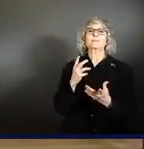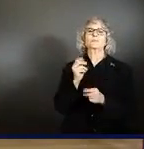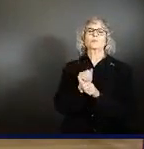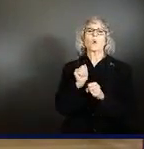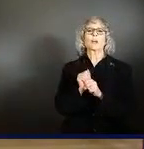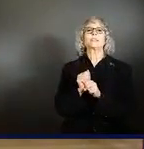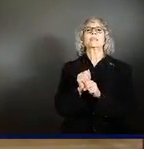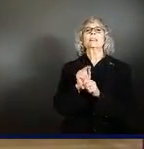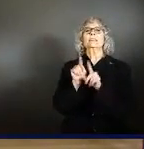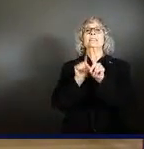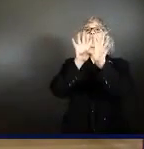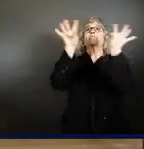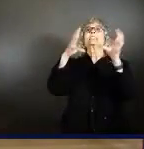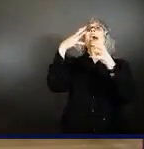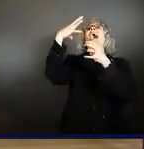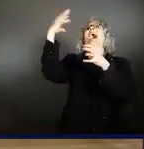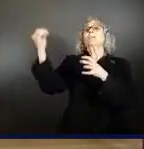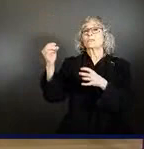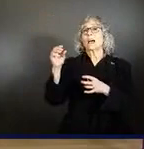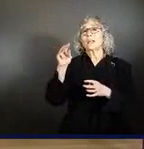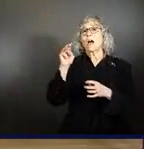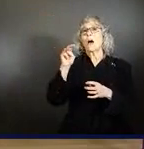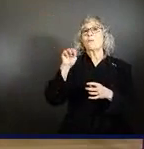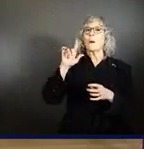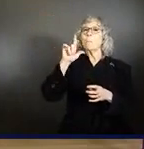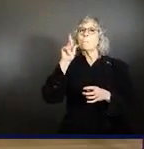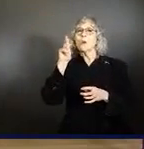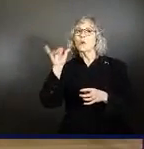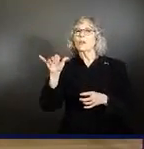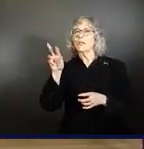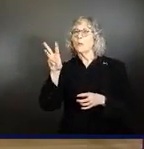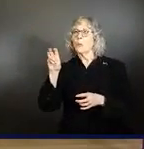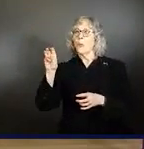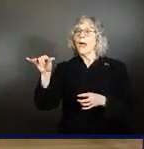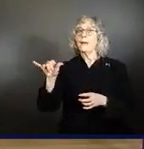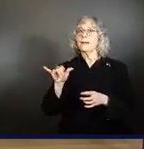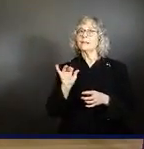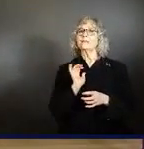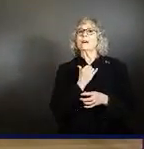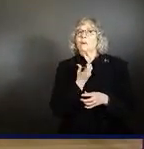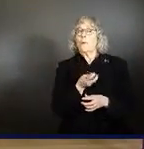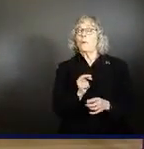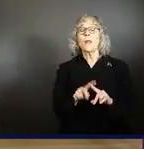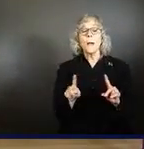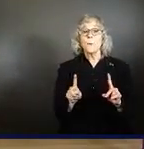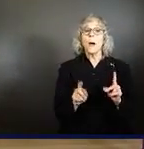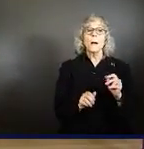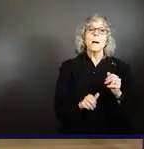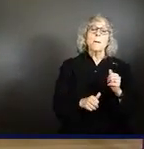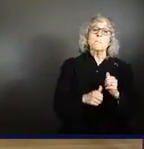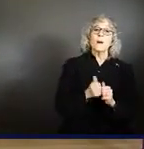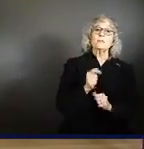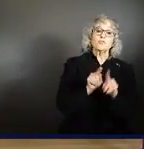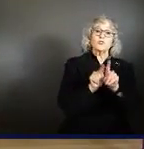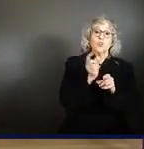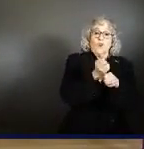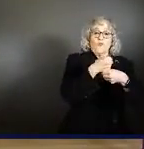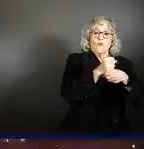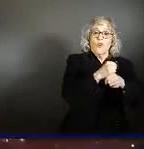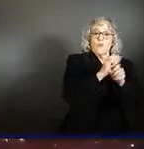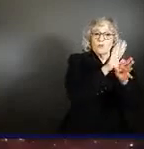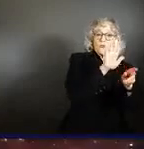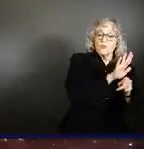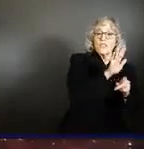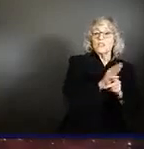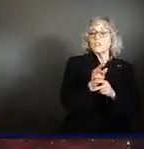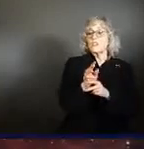Way. Most of the star-forming regions and planetary nebula, like we saw yesterday,